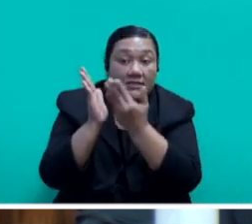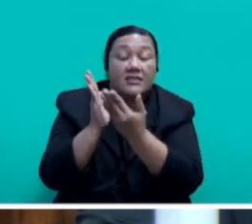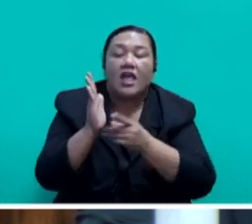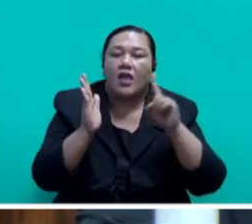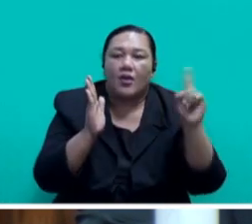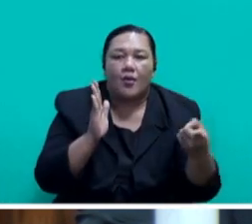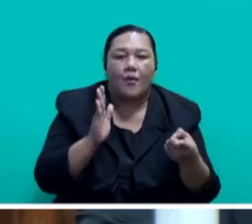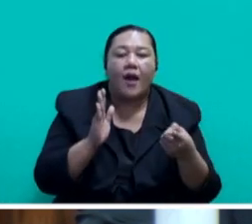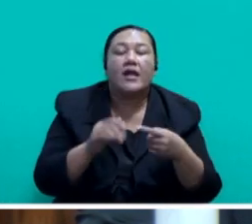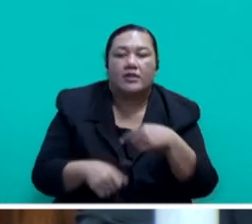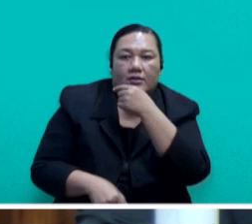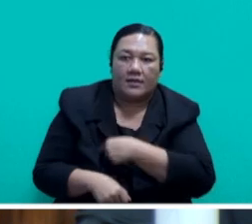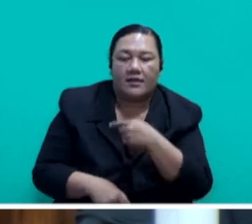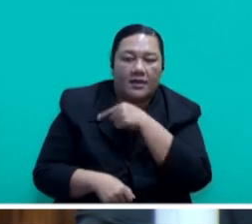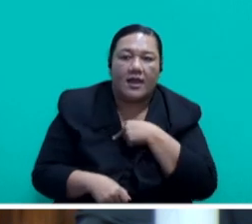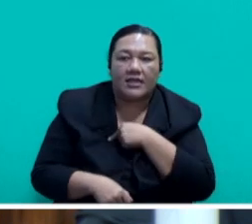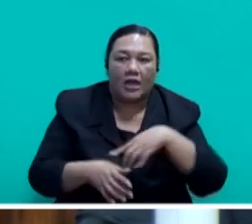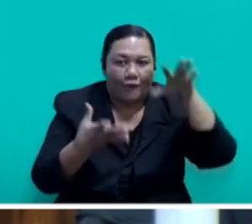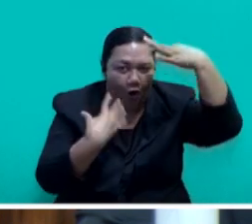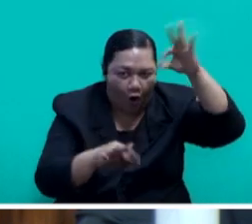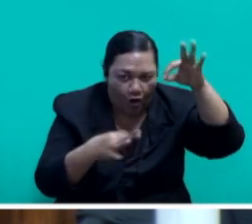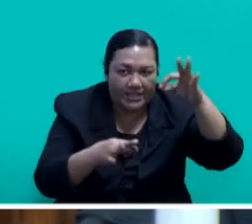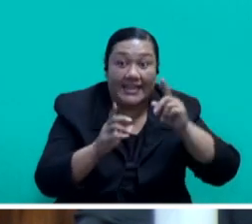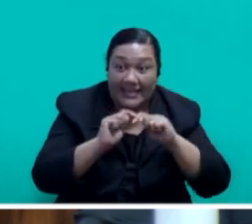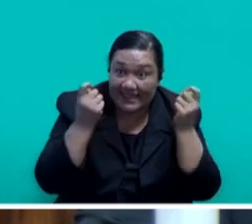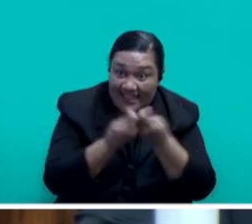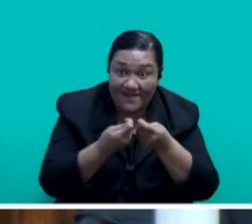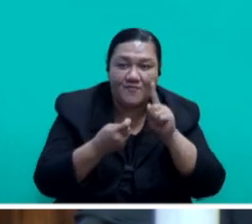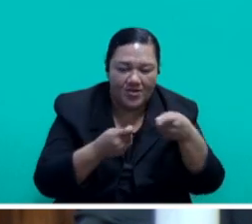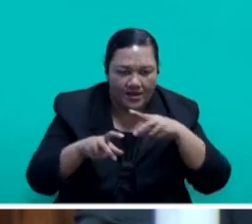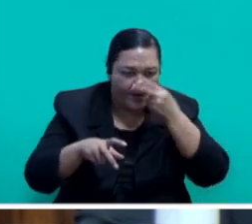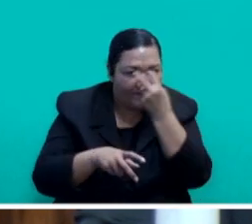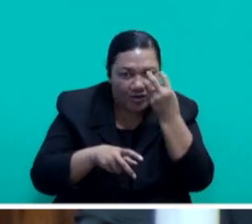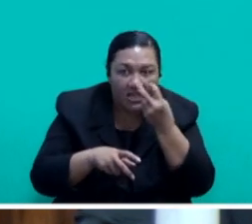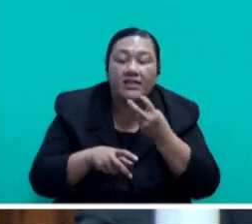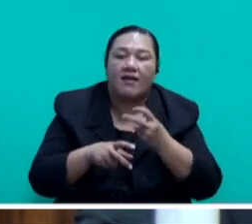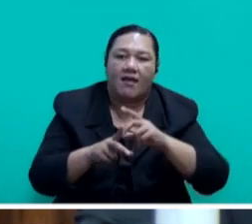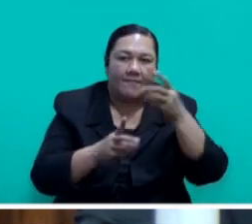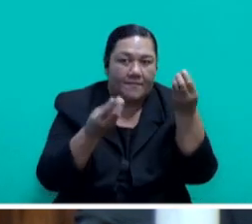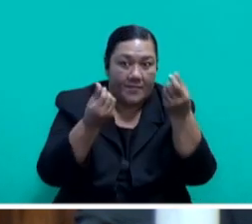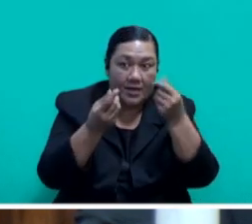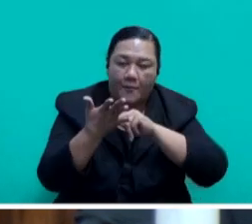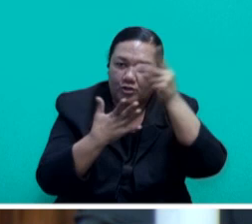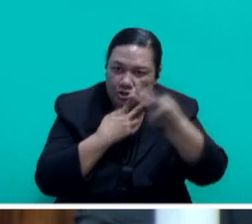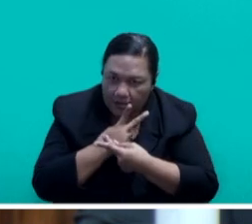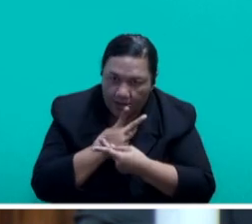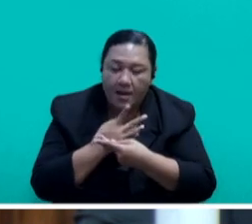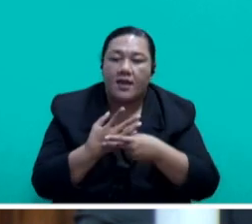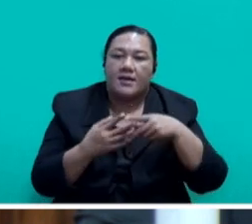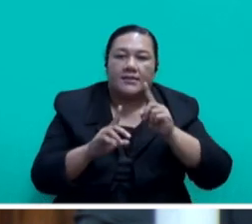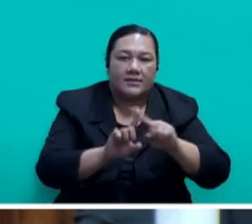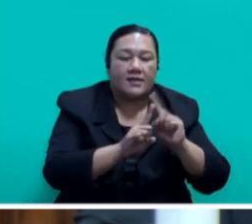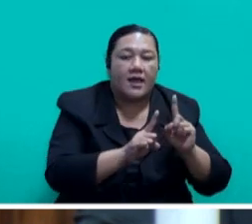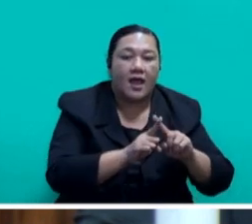compliance and audit team. This team will diligently monitor capital projects, conduct thorough financial audits